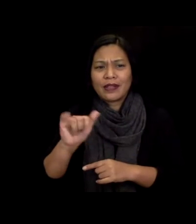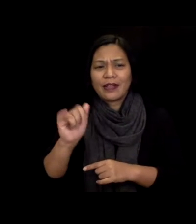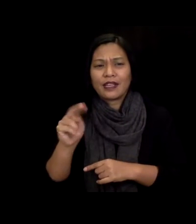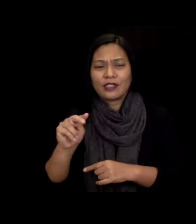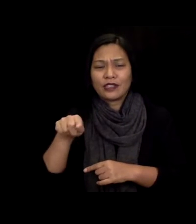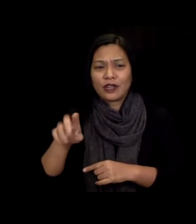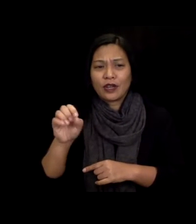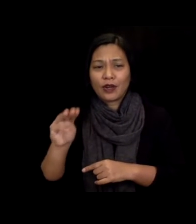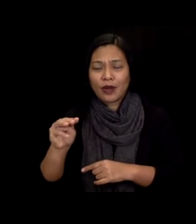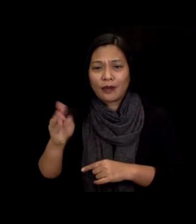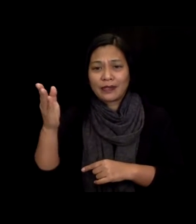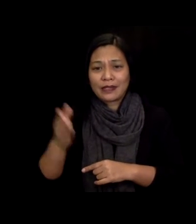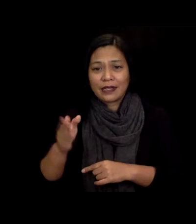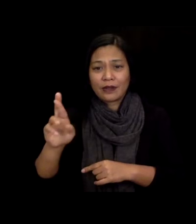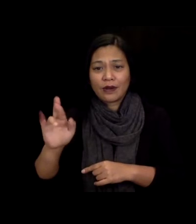realasian.com/RI survey